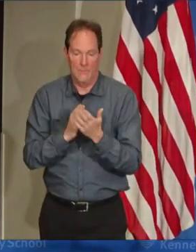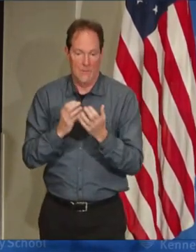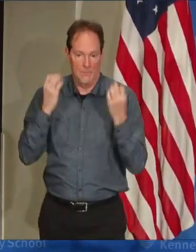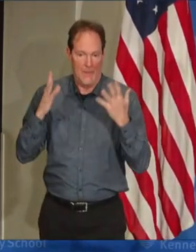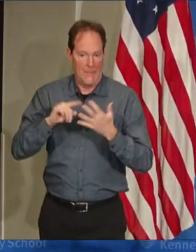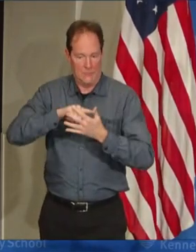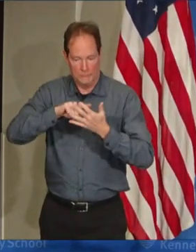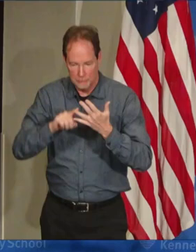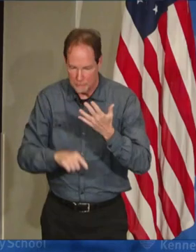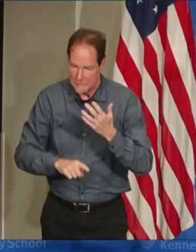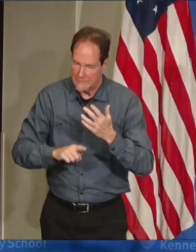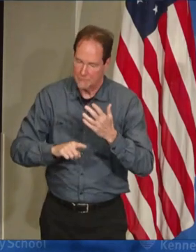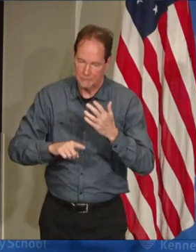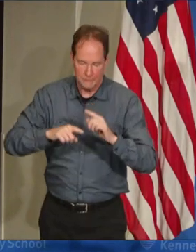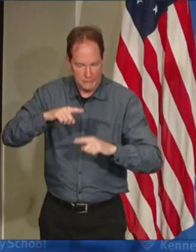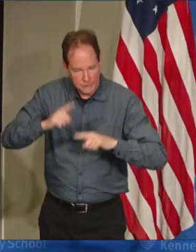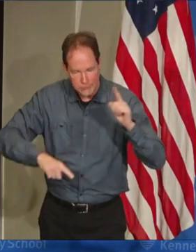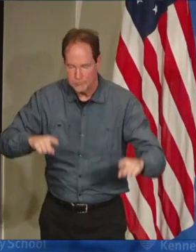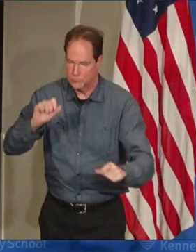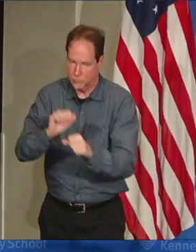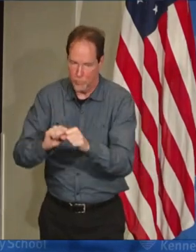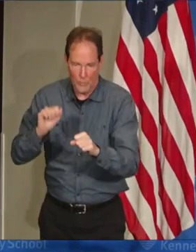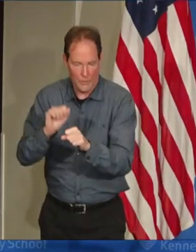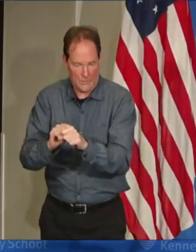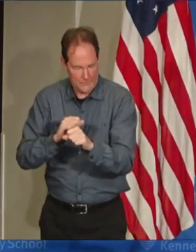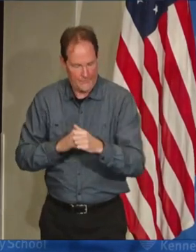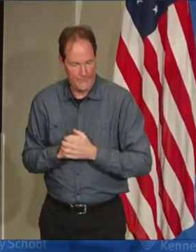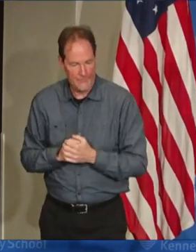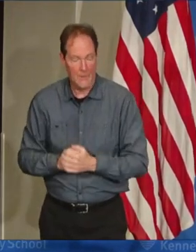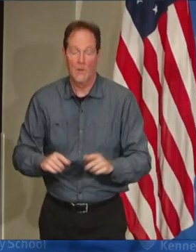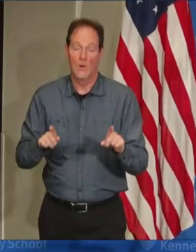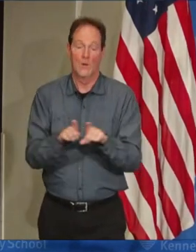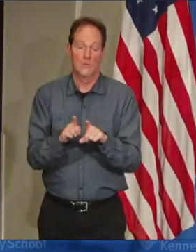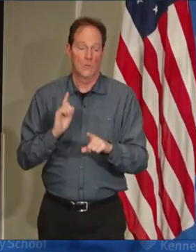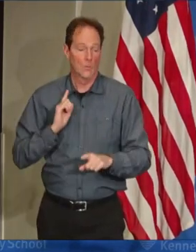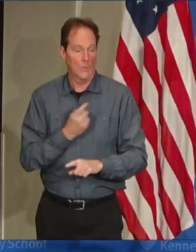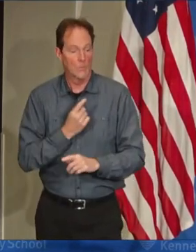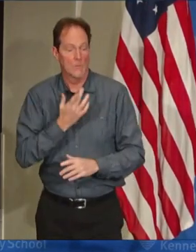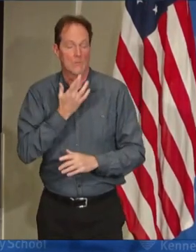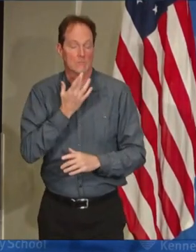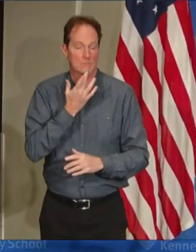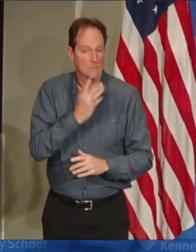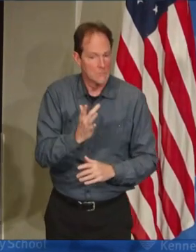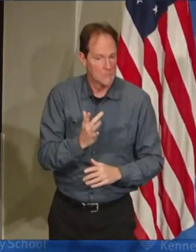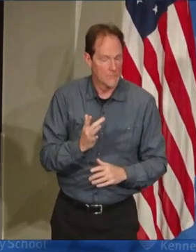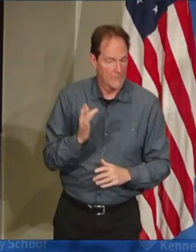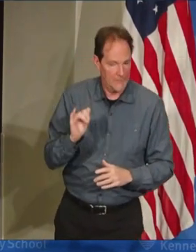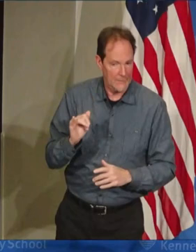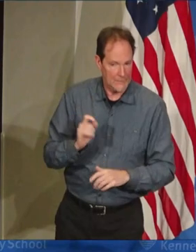different things that we did. And also, we were really fortunate at that time,